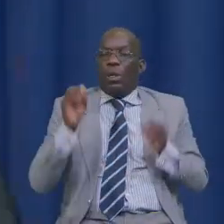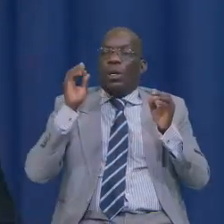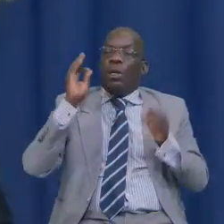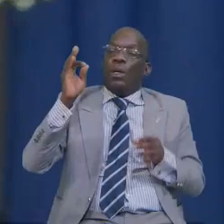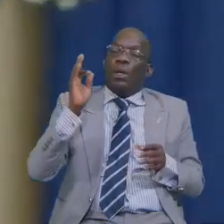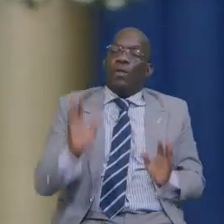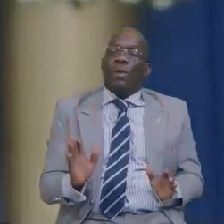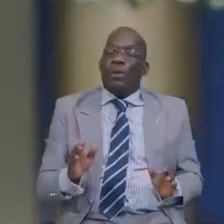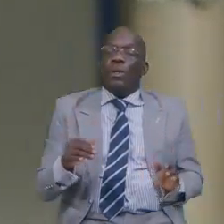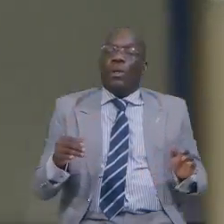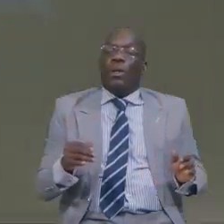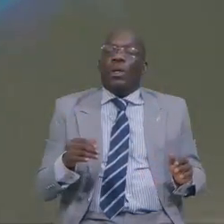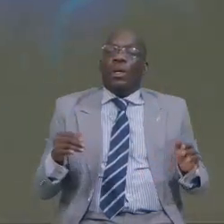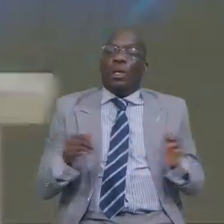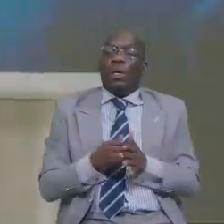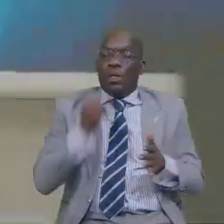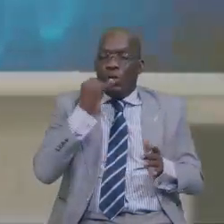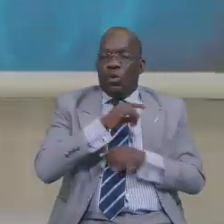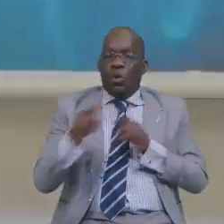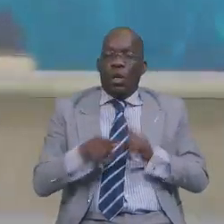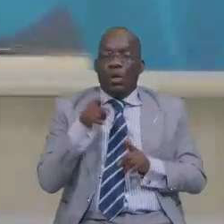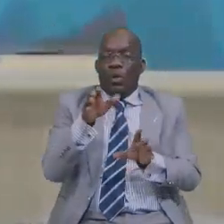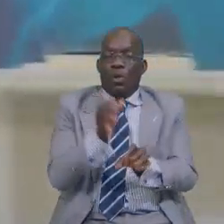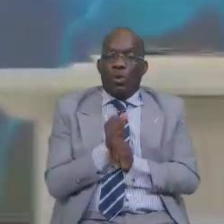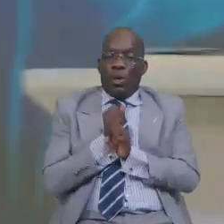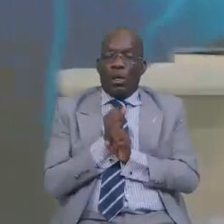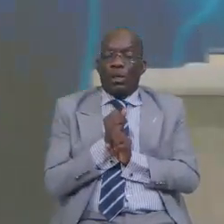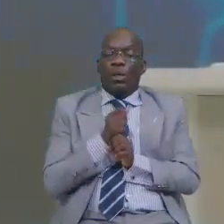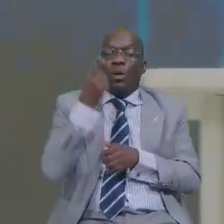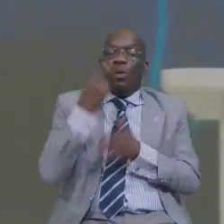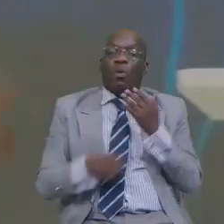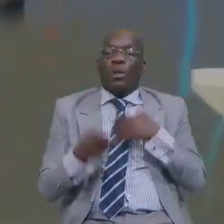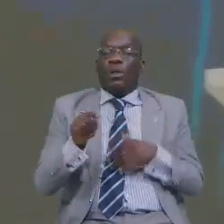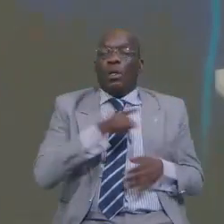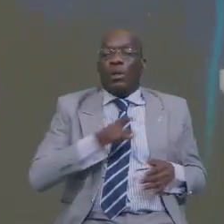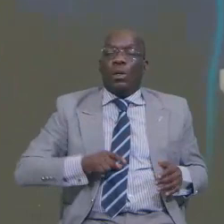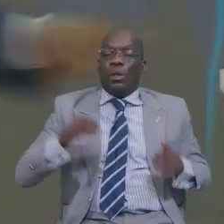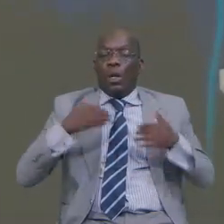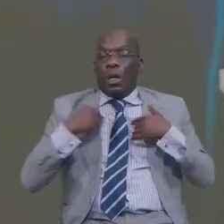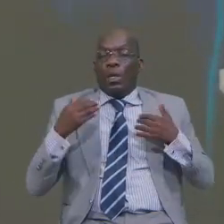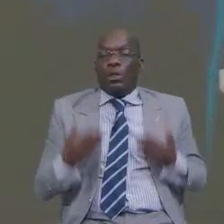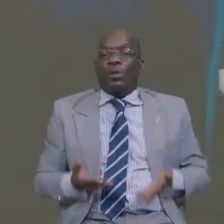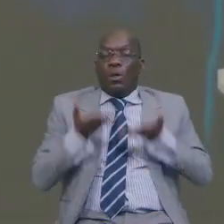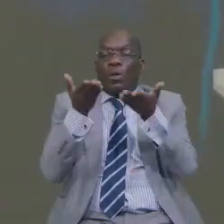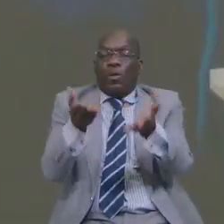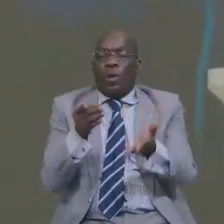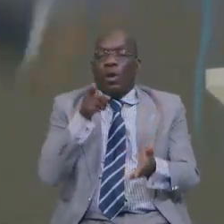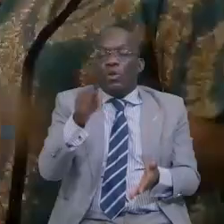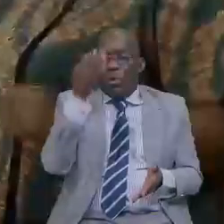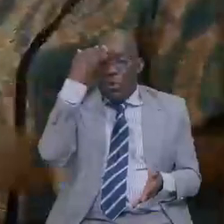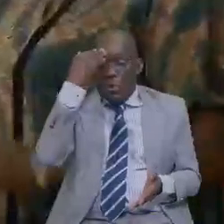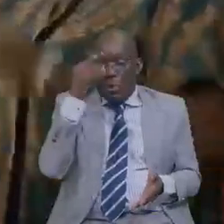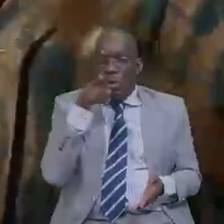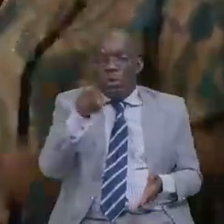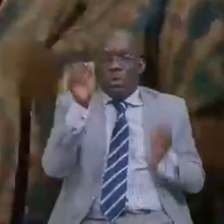It's when you receive what the Lord has offered and you know you